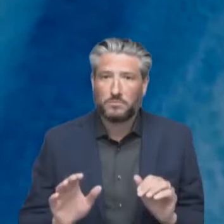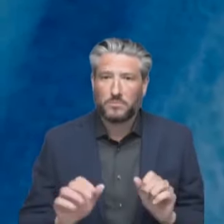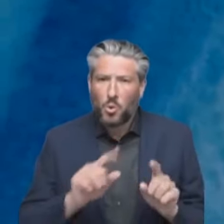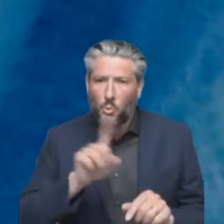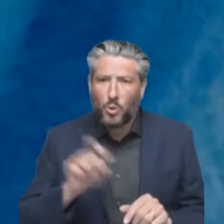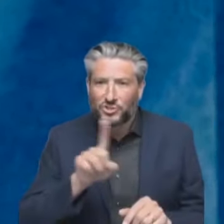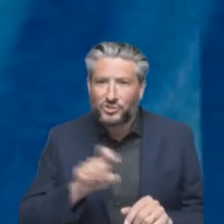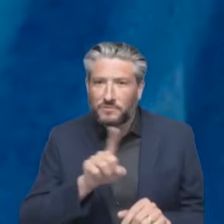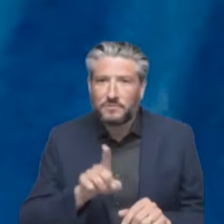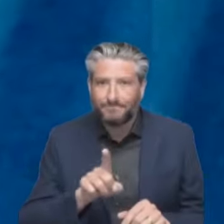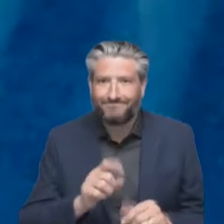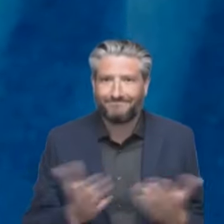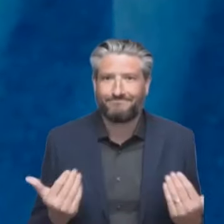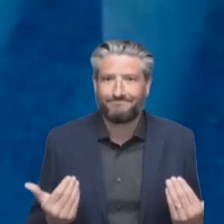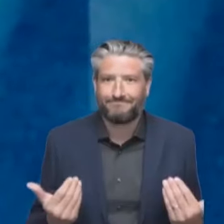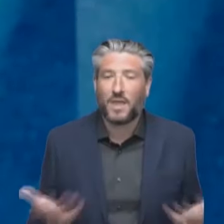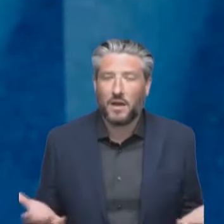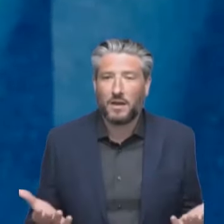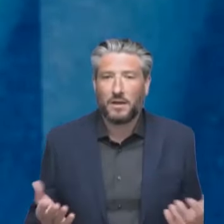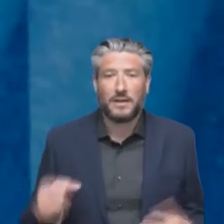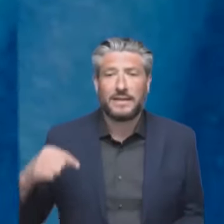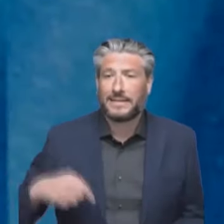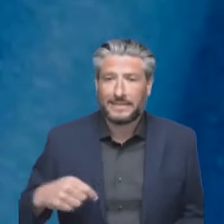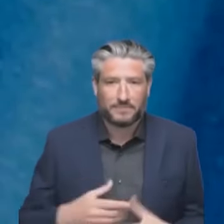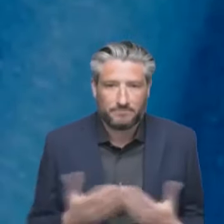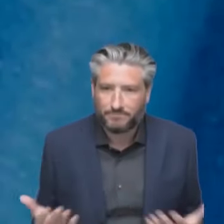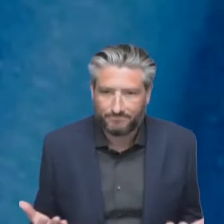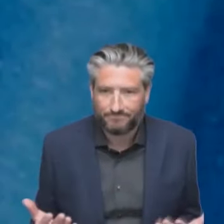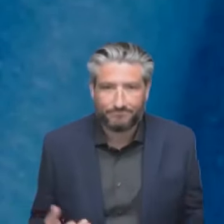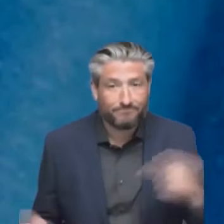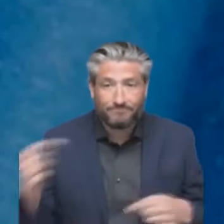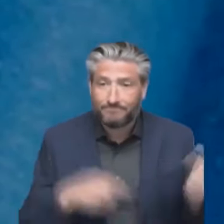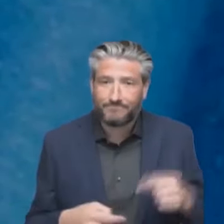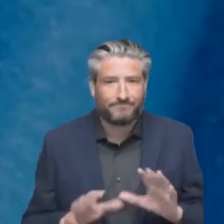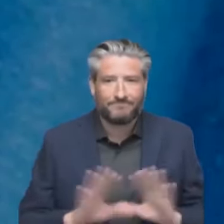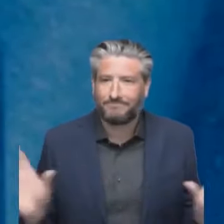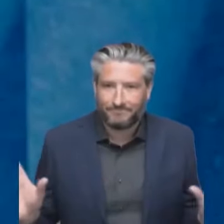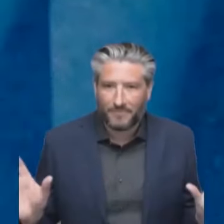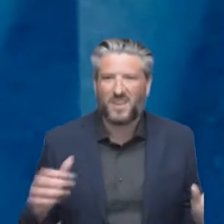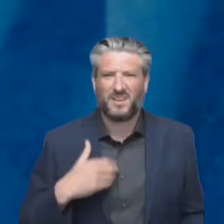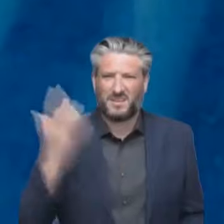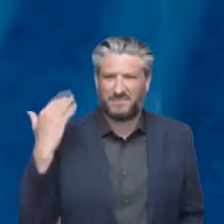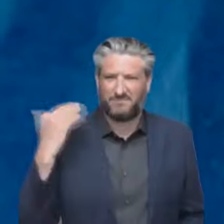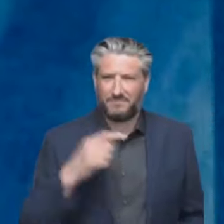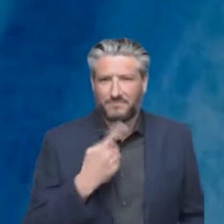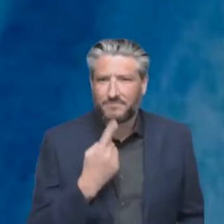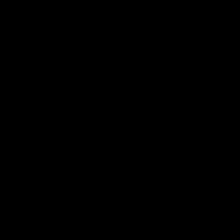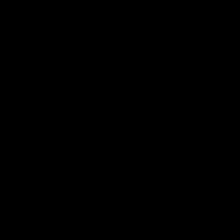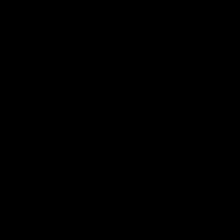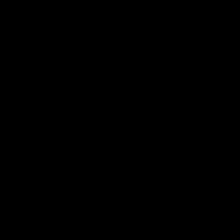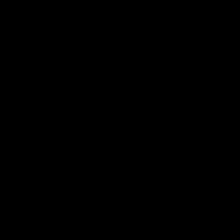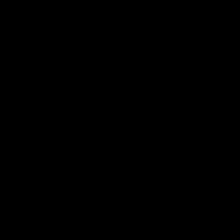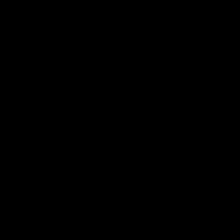not have you here with us. And so, as we told you in the introduction, you have had the possibility since the 19th of April